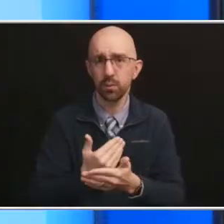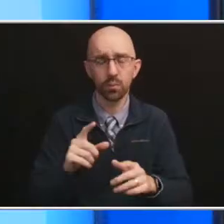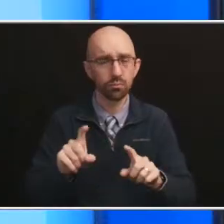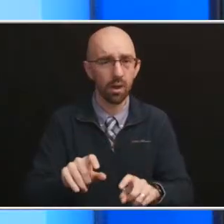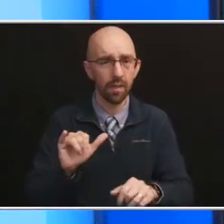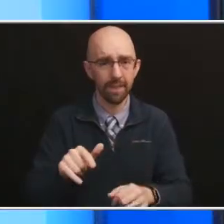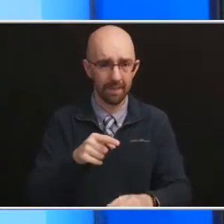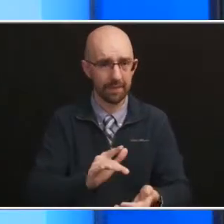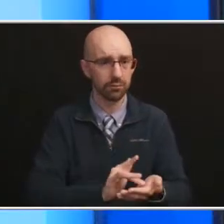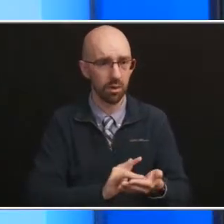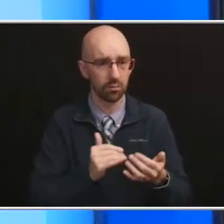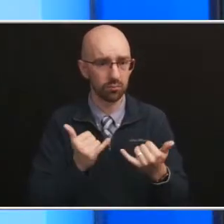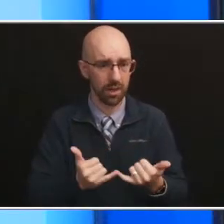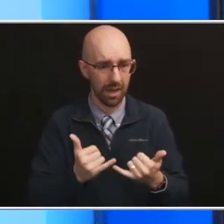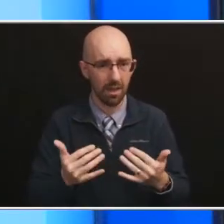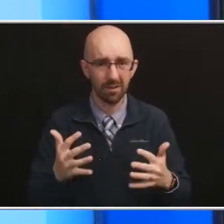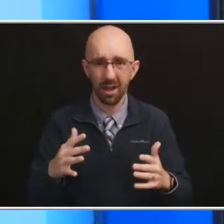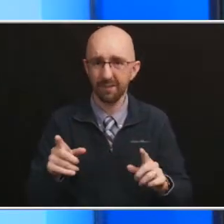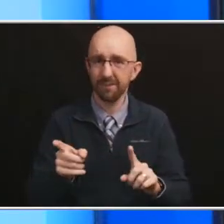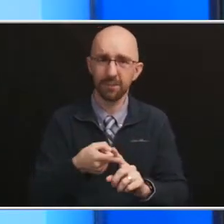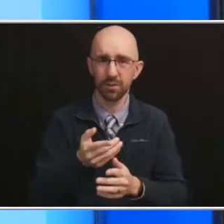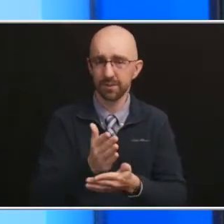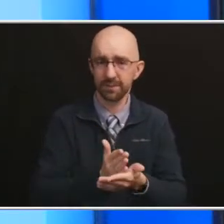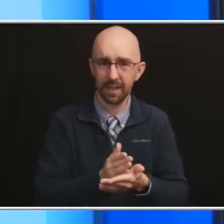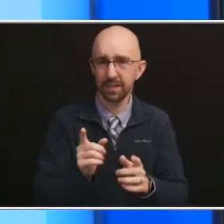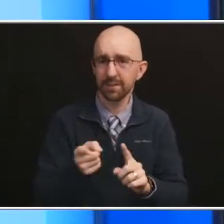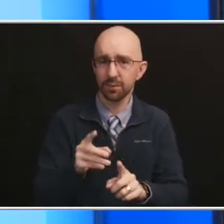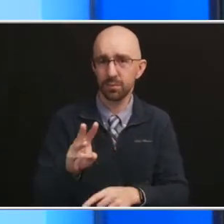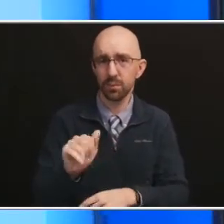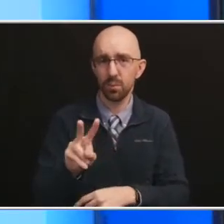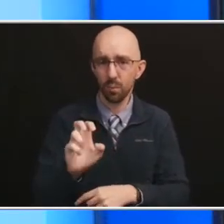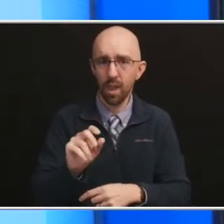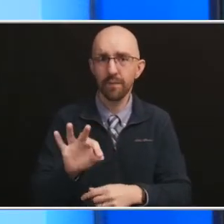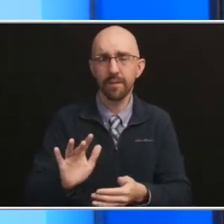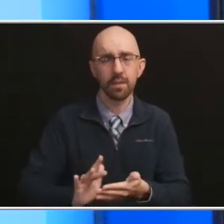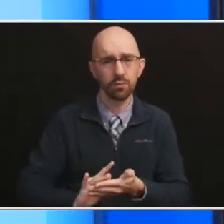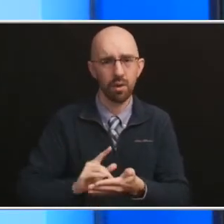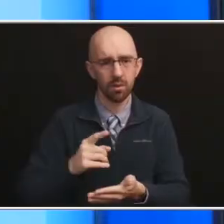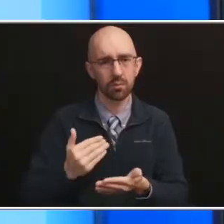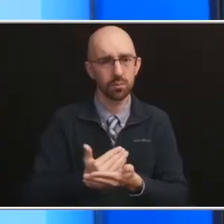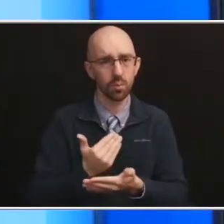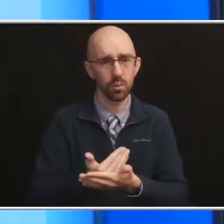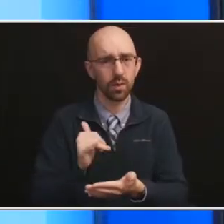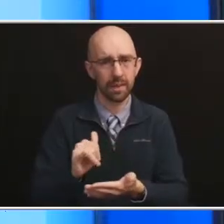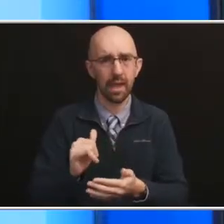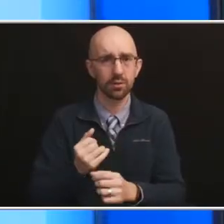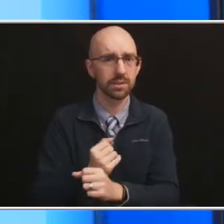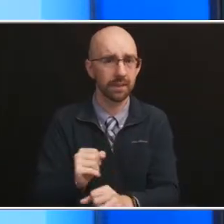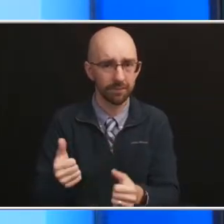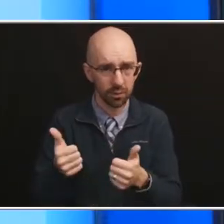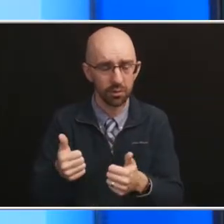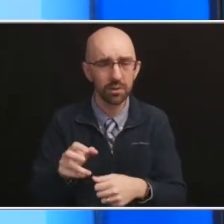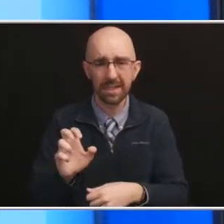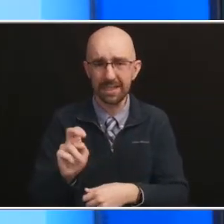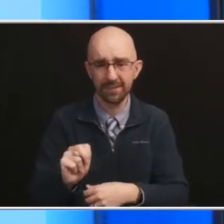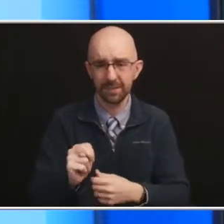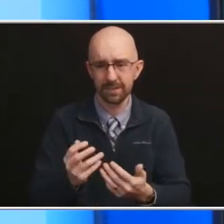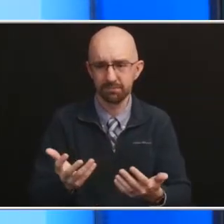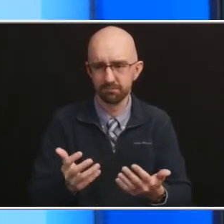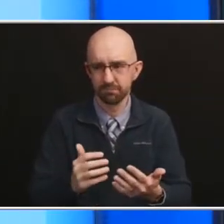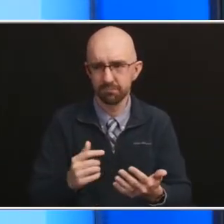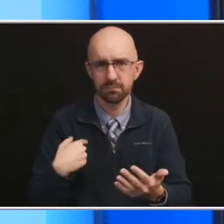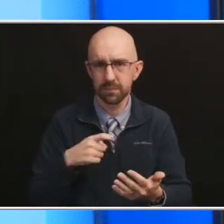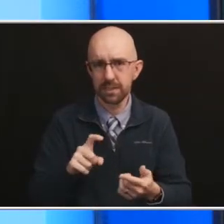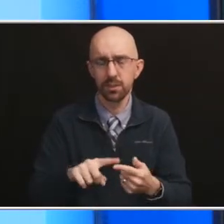right now are kind of the first phase, the first wave of these drugs. So there are newer ones that are much safer, that are even, you know, we need to obviously